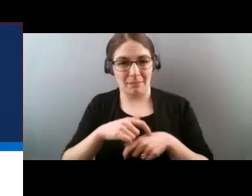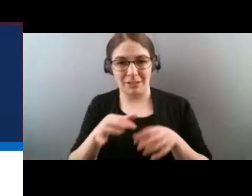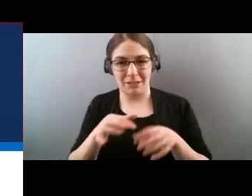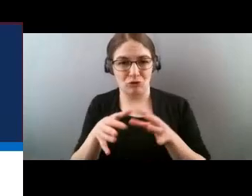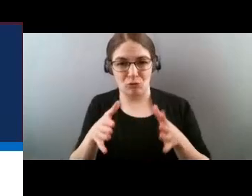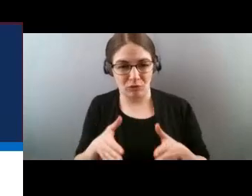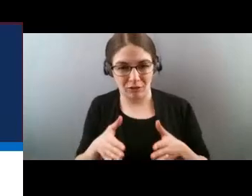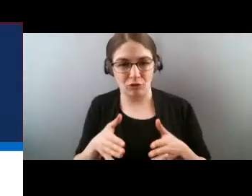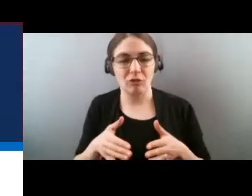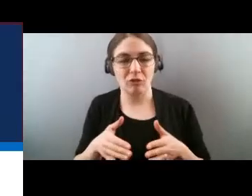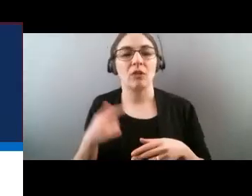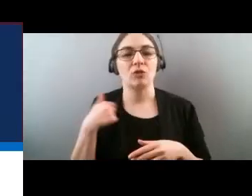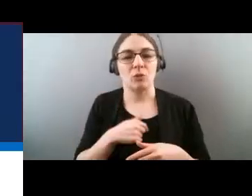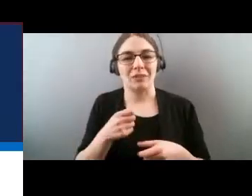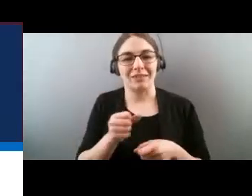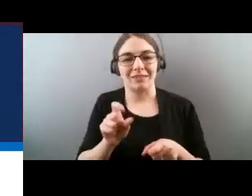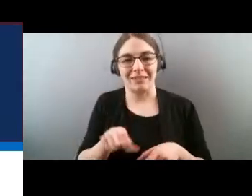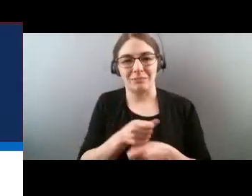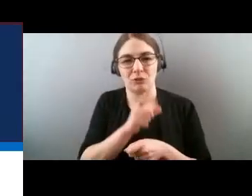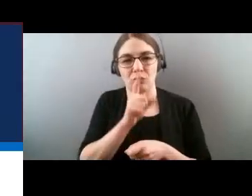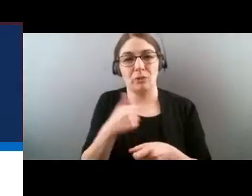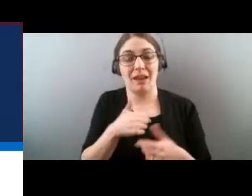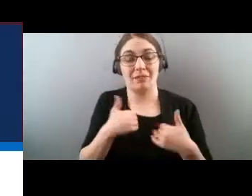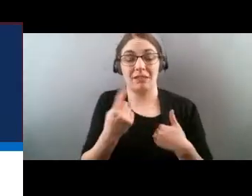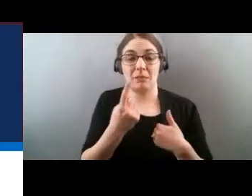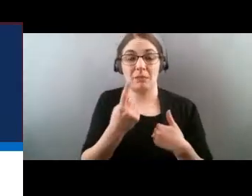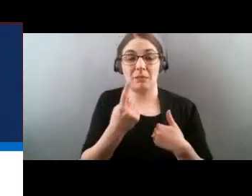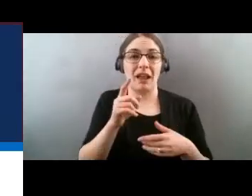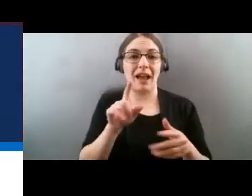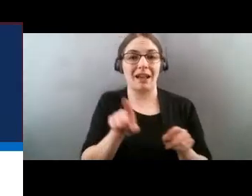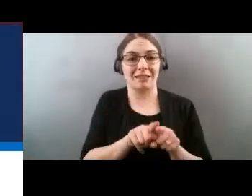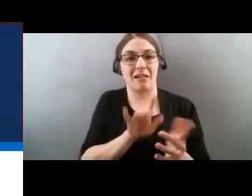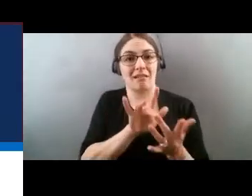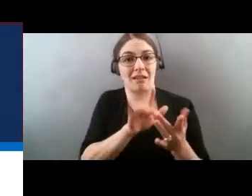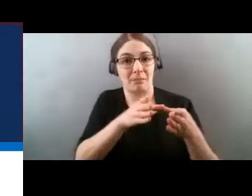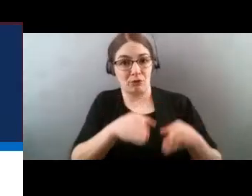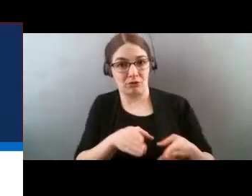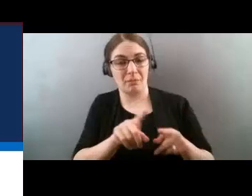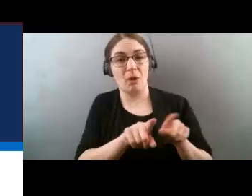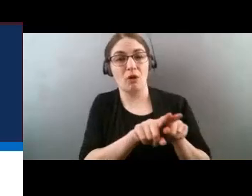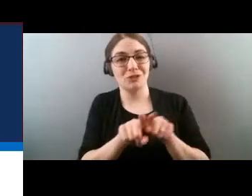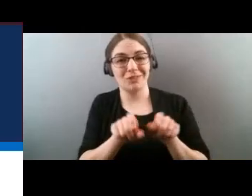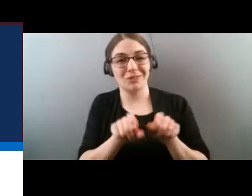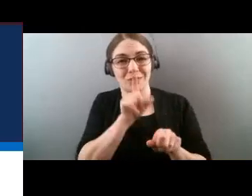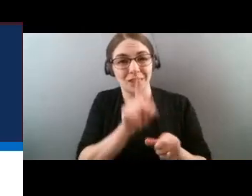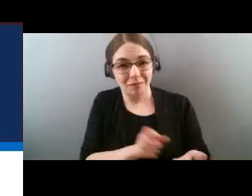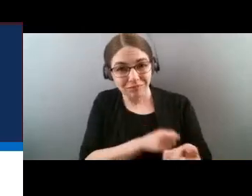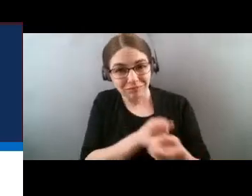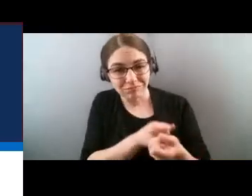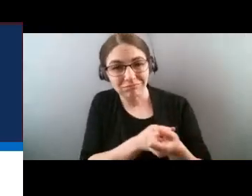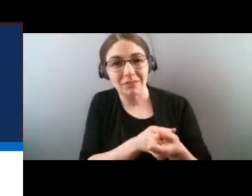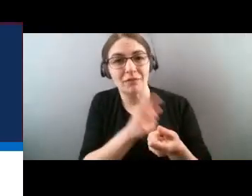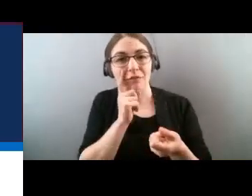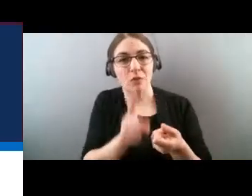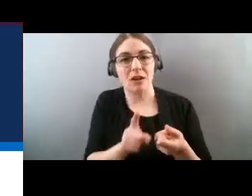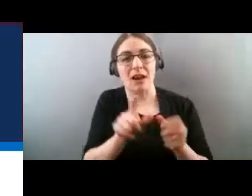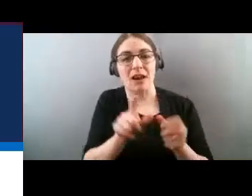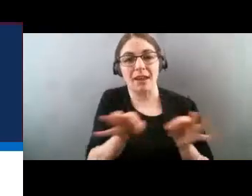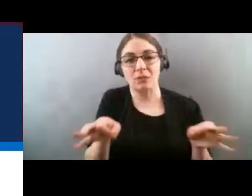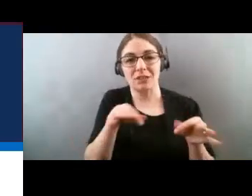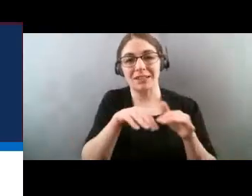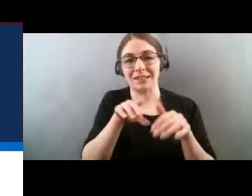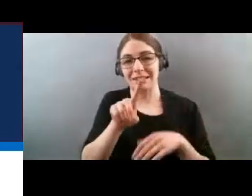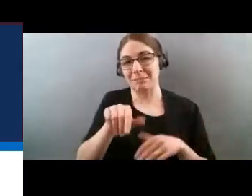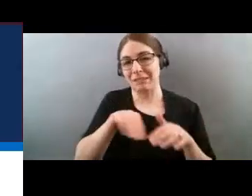a point of contact, but also somebody who could really serve as a champion for language and disability access across the